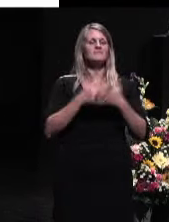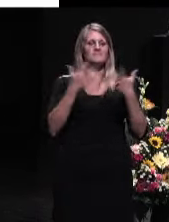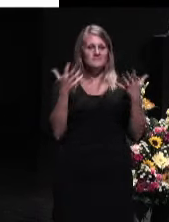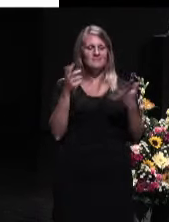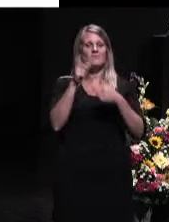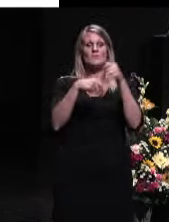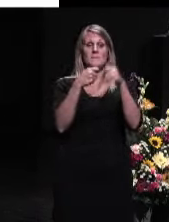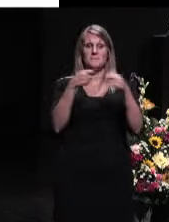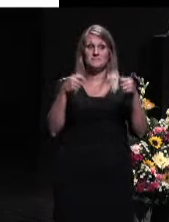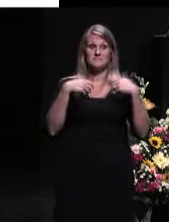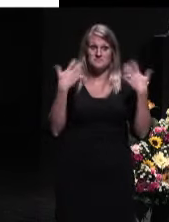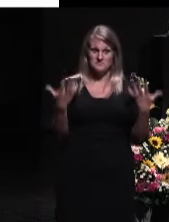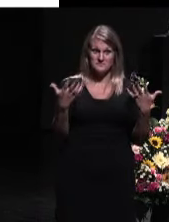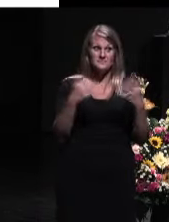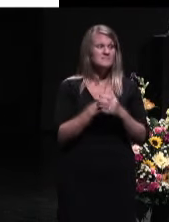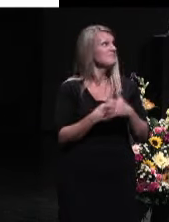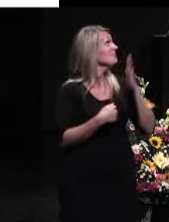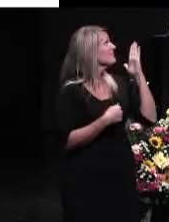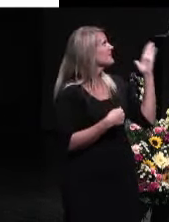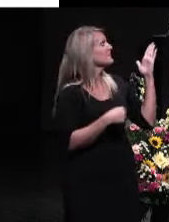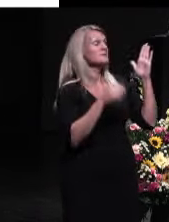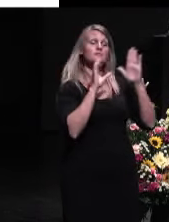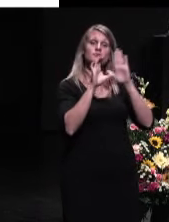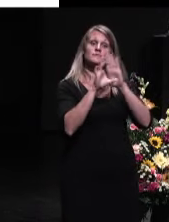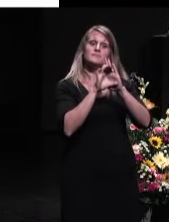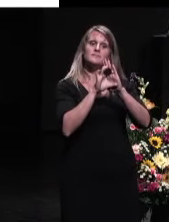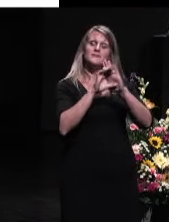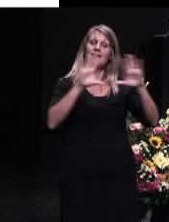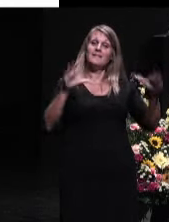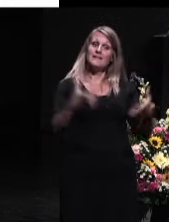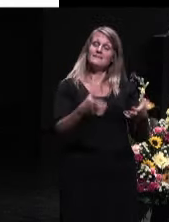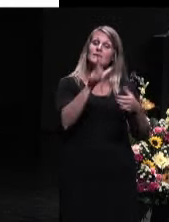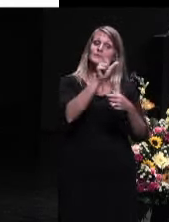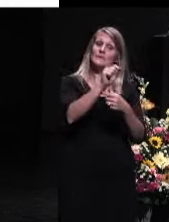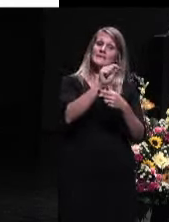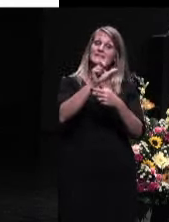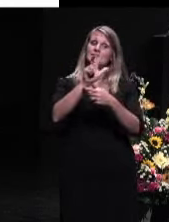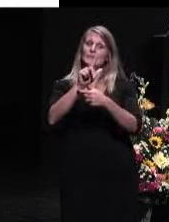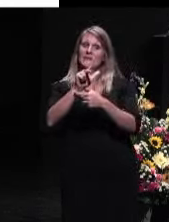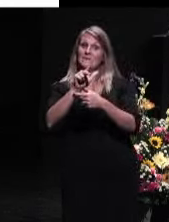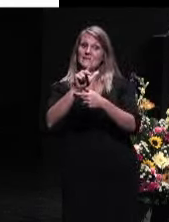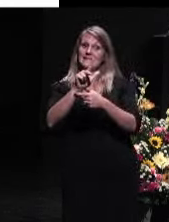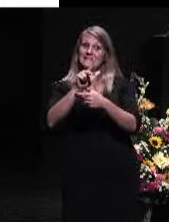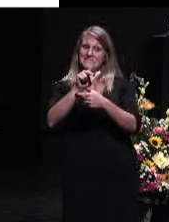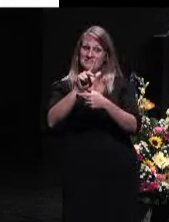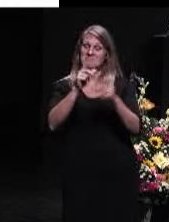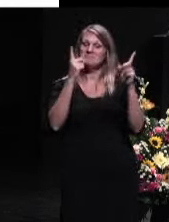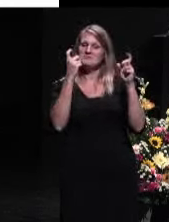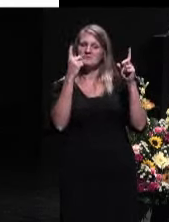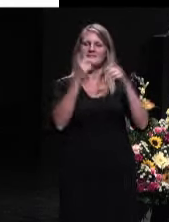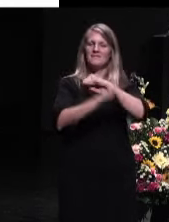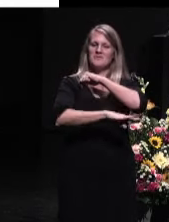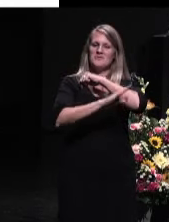picture is a picture of the class of 2023, taken a couple of weeks ago when we had the fall welcome.